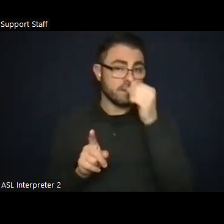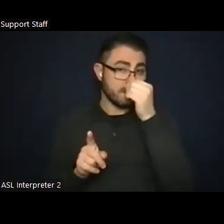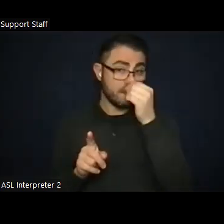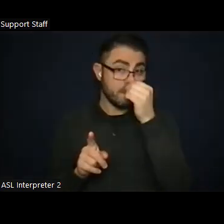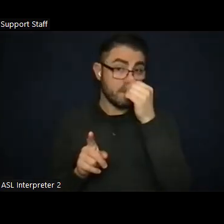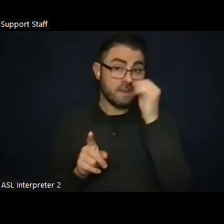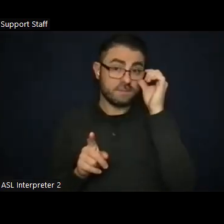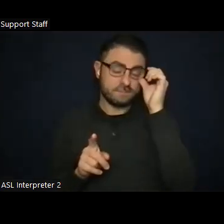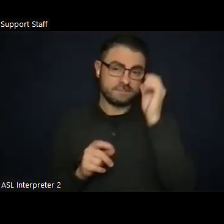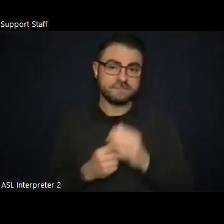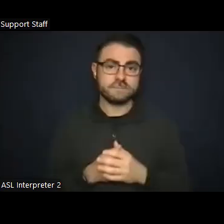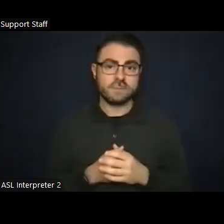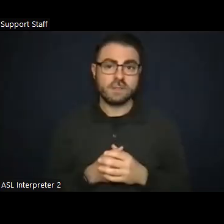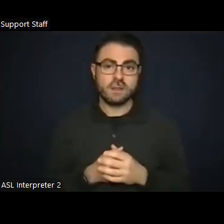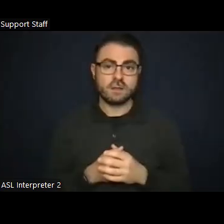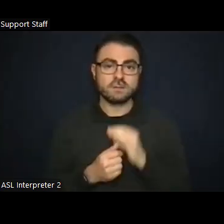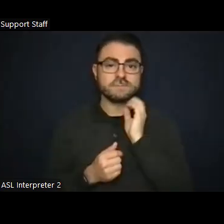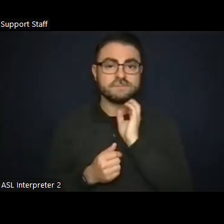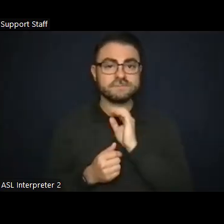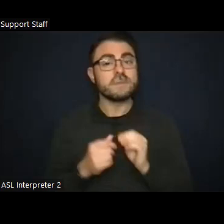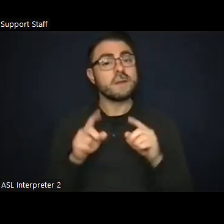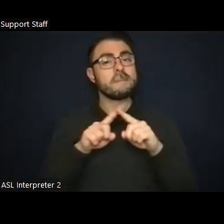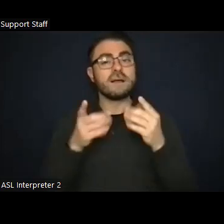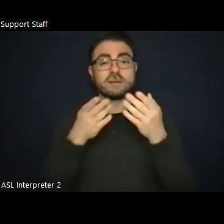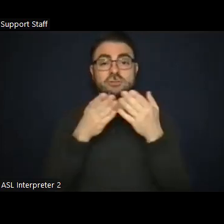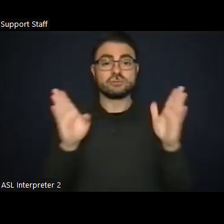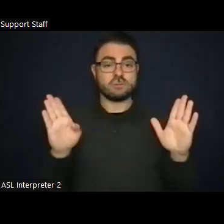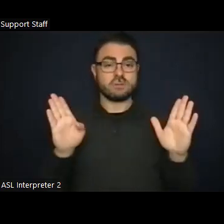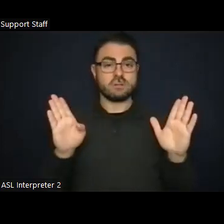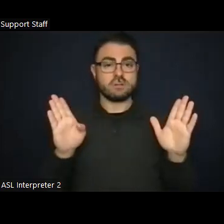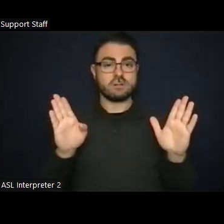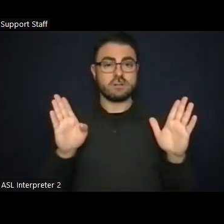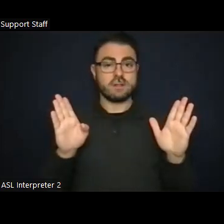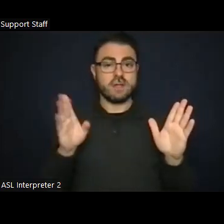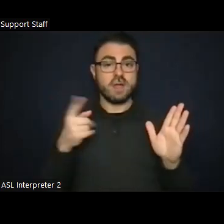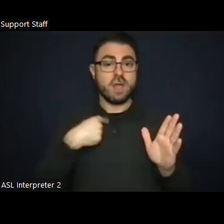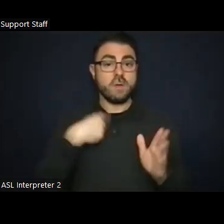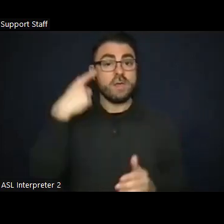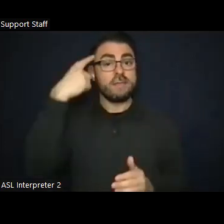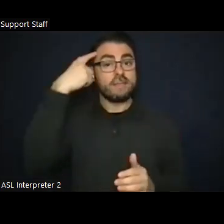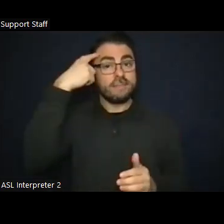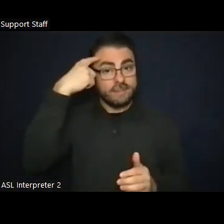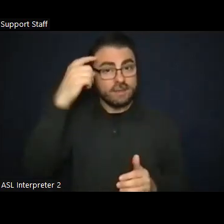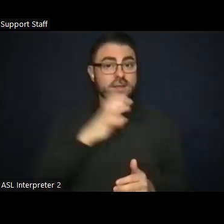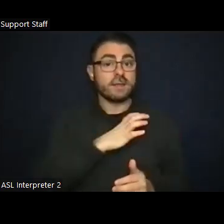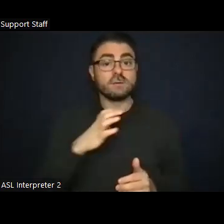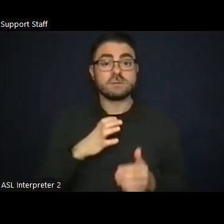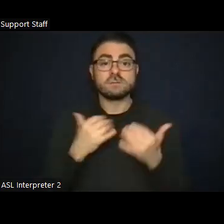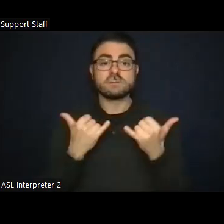But if just speaking very big picture, I imagine that council now would be